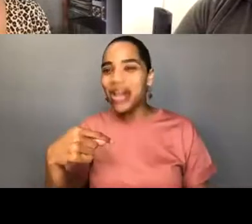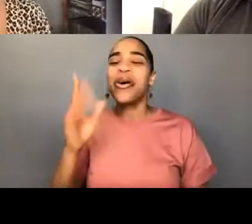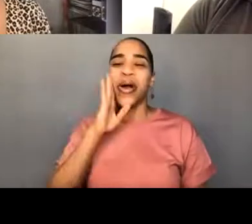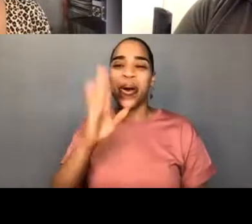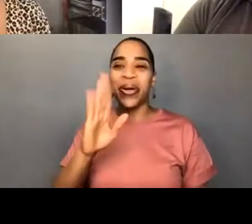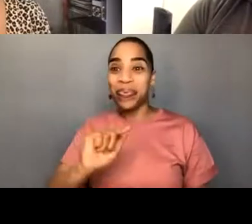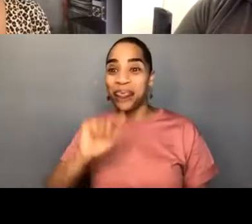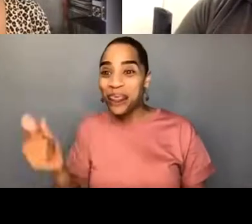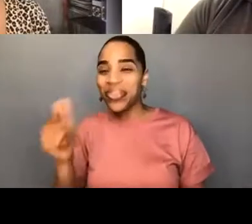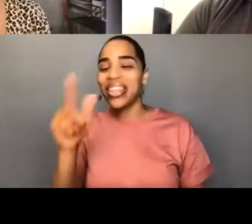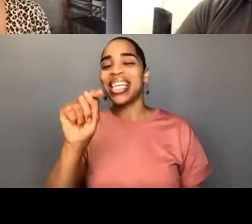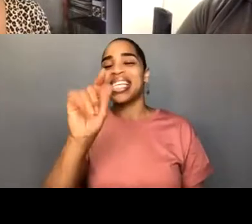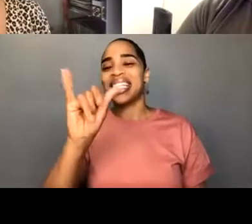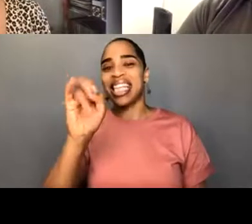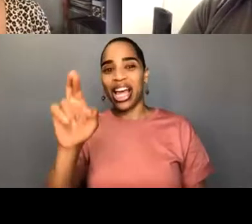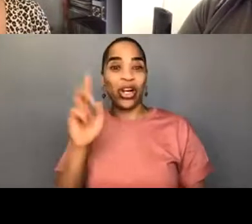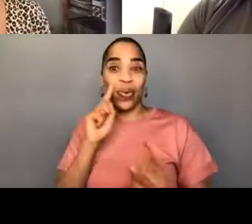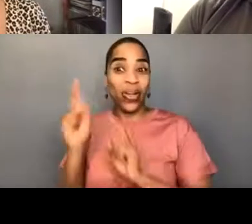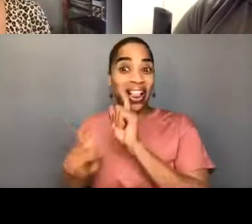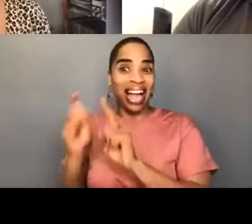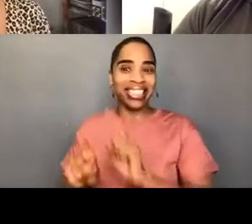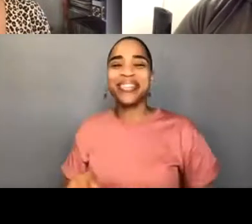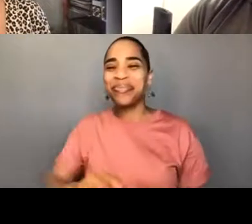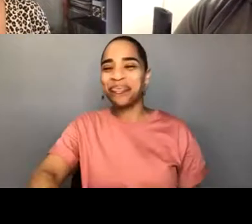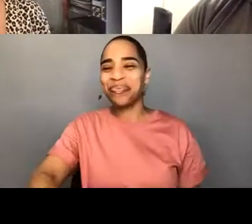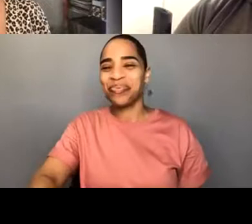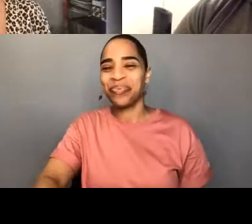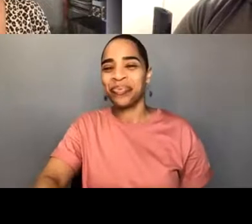pass it off to Tyler to ask the first question.